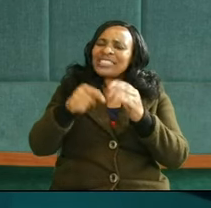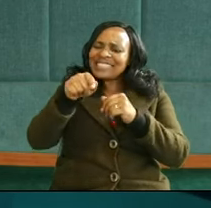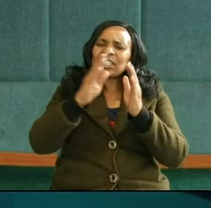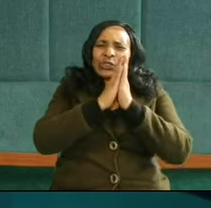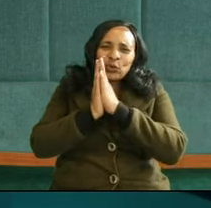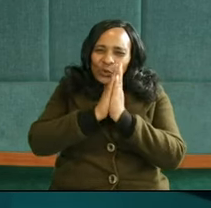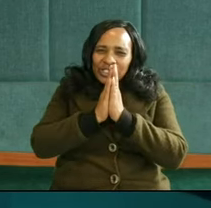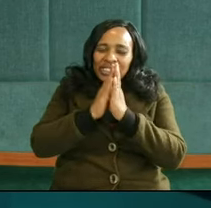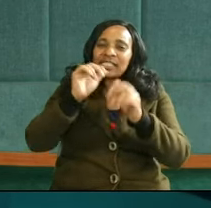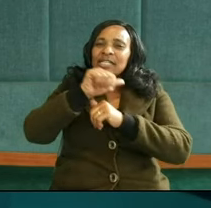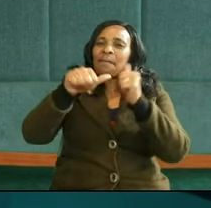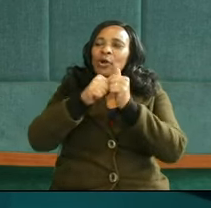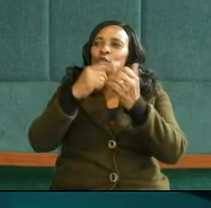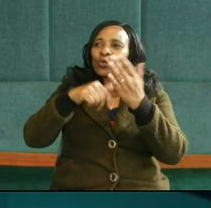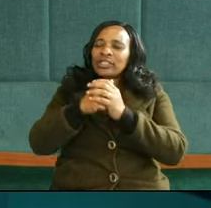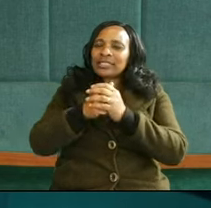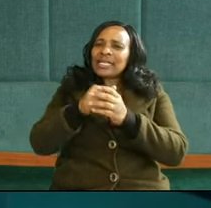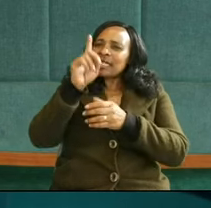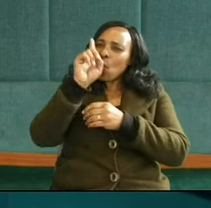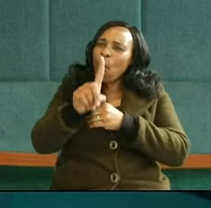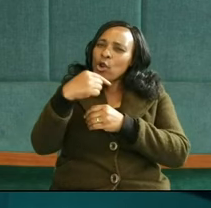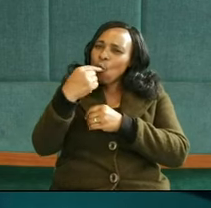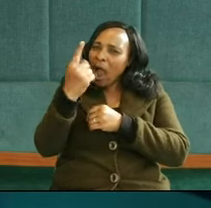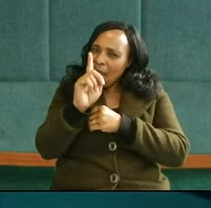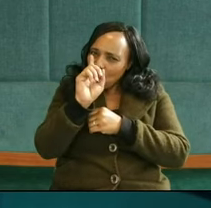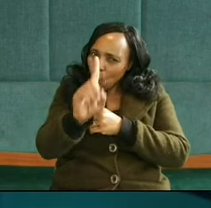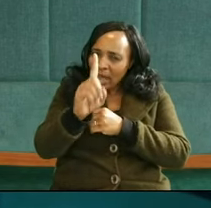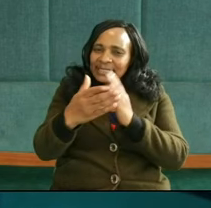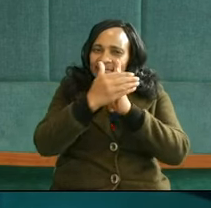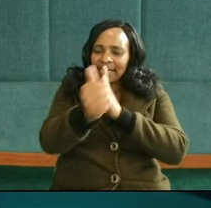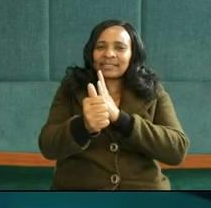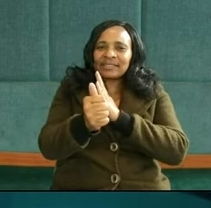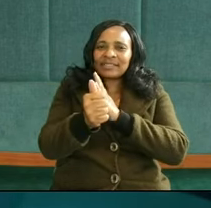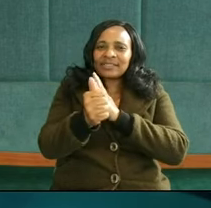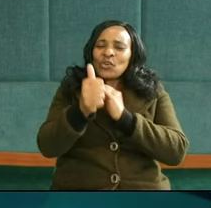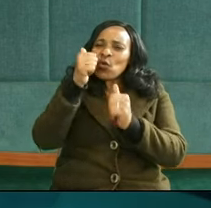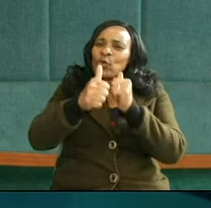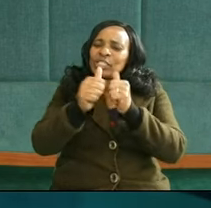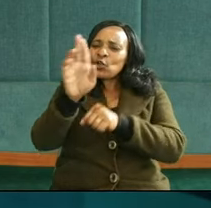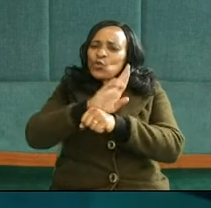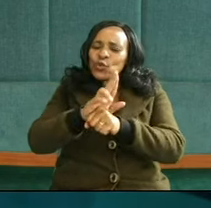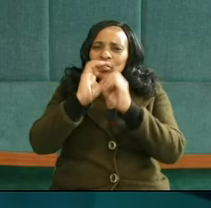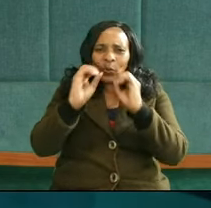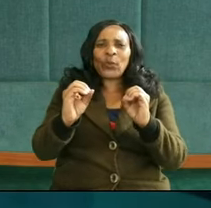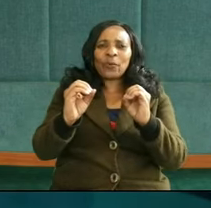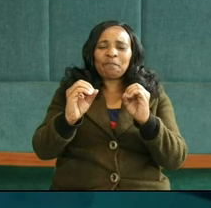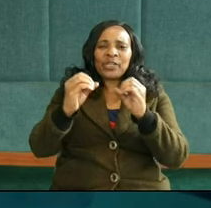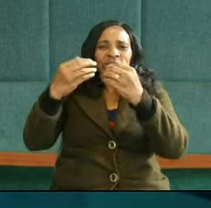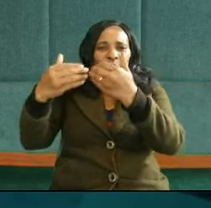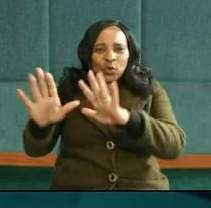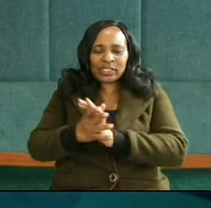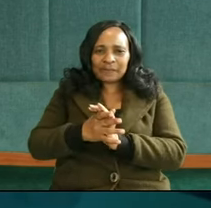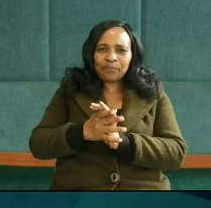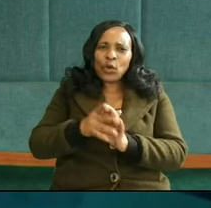of talents, and he says the one who had one talent but did not put it to use lost it, and it was given